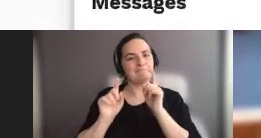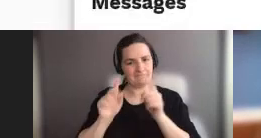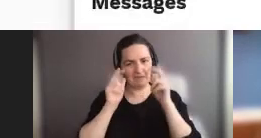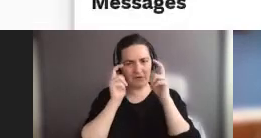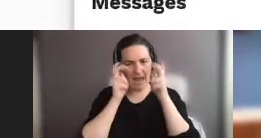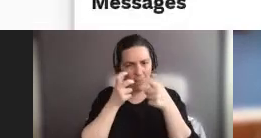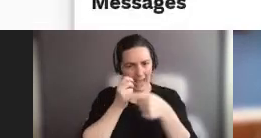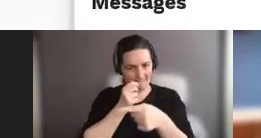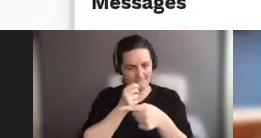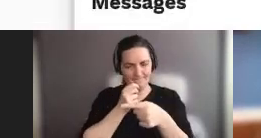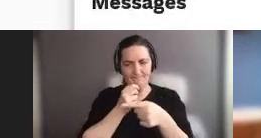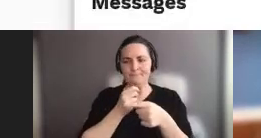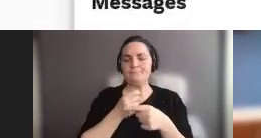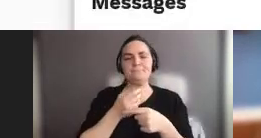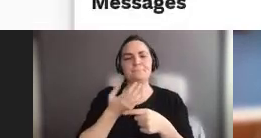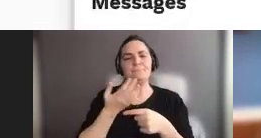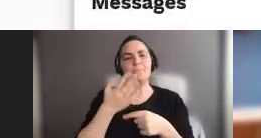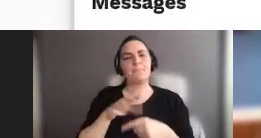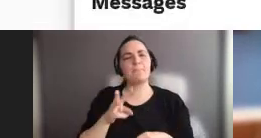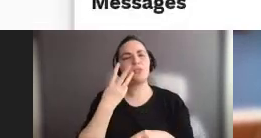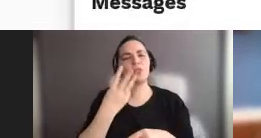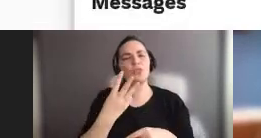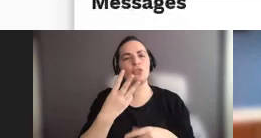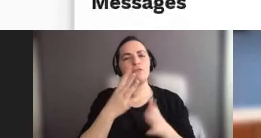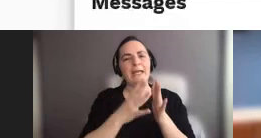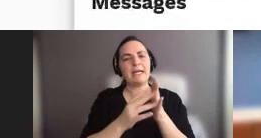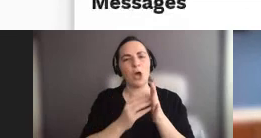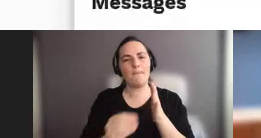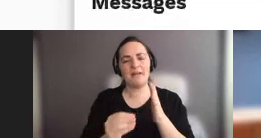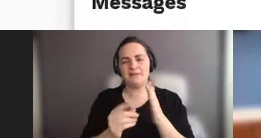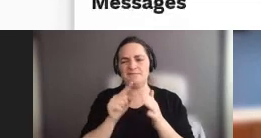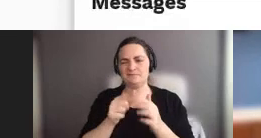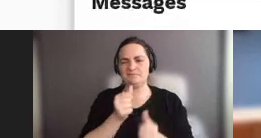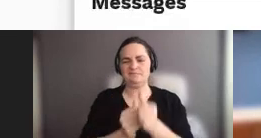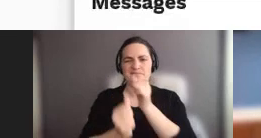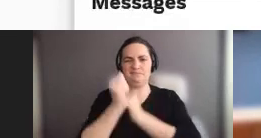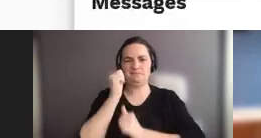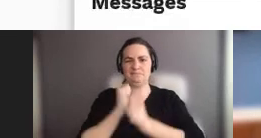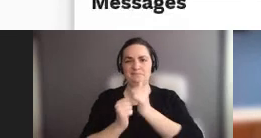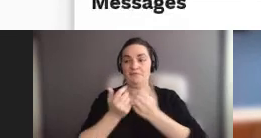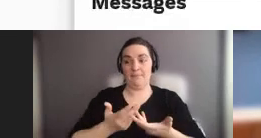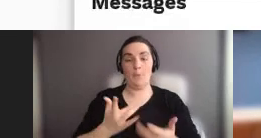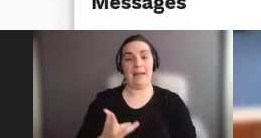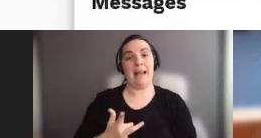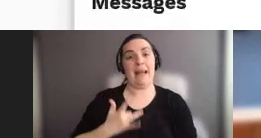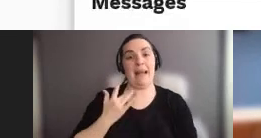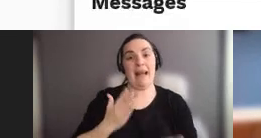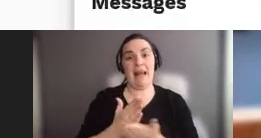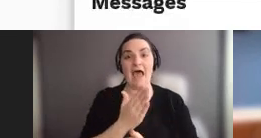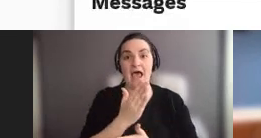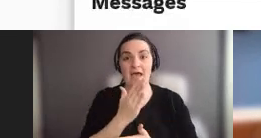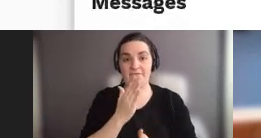through those 3 examples there. I'm just going to track back a little bit. I'm in the live session at the moment. We've